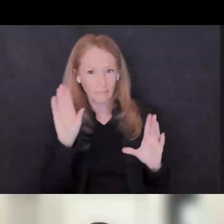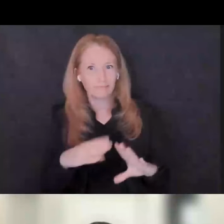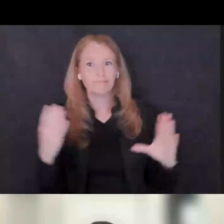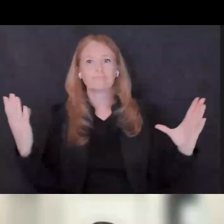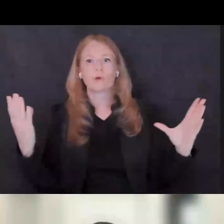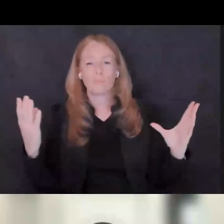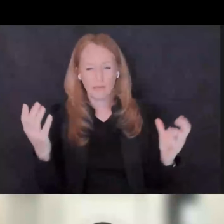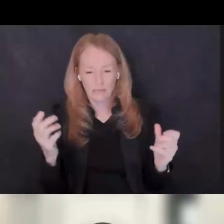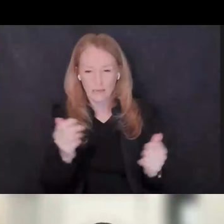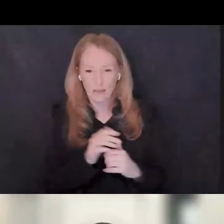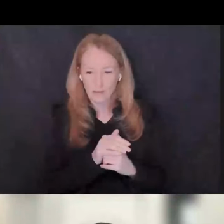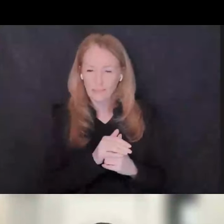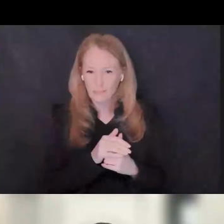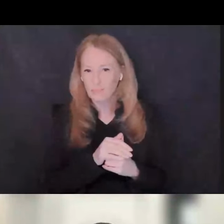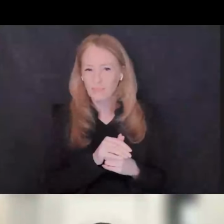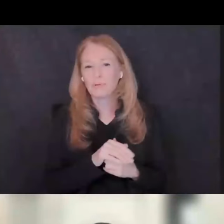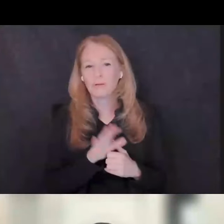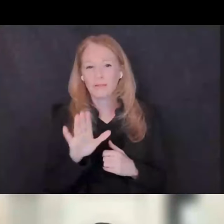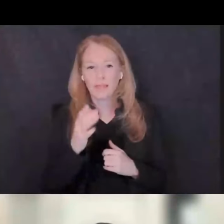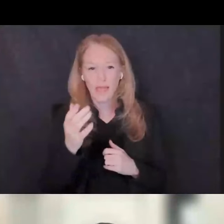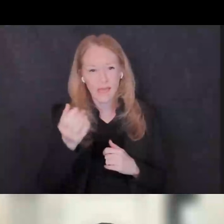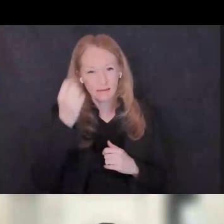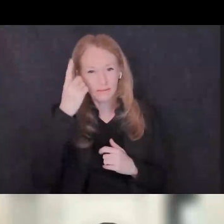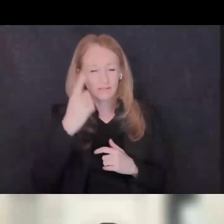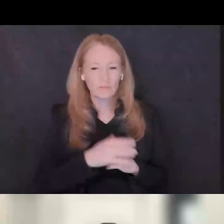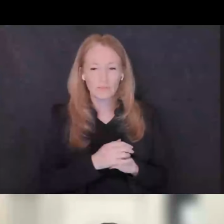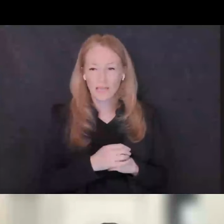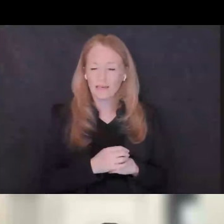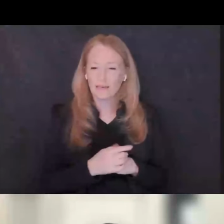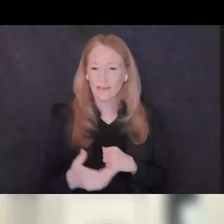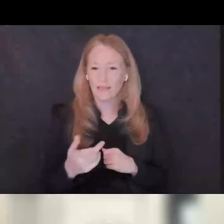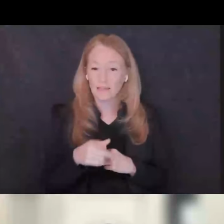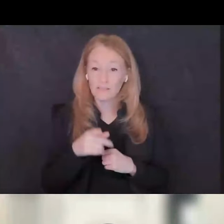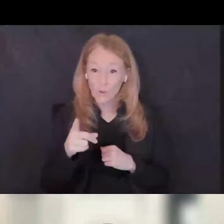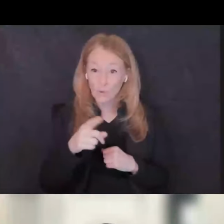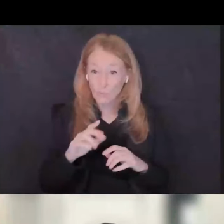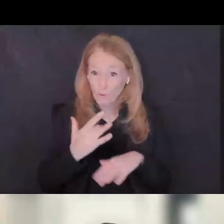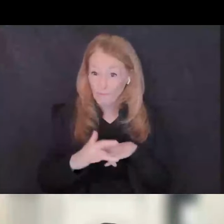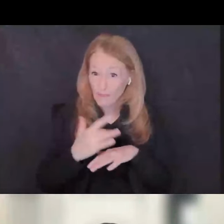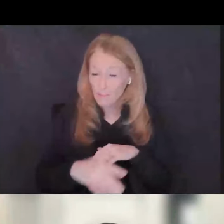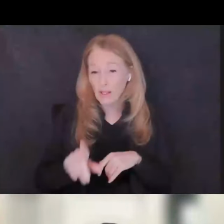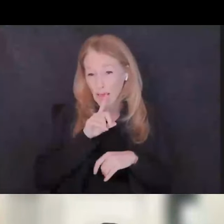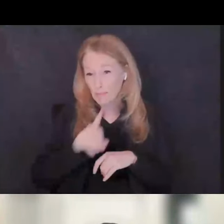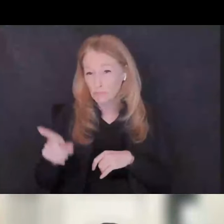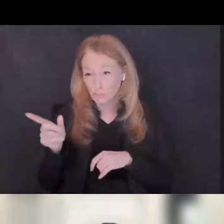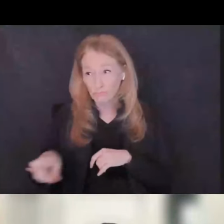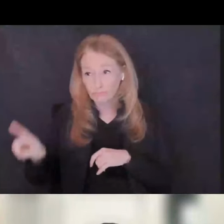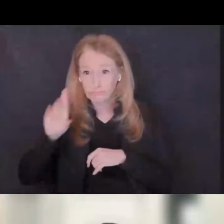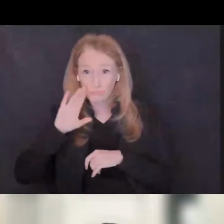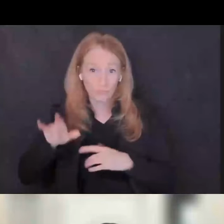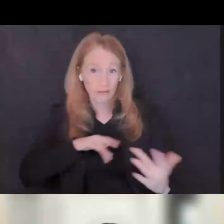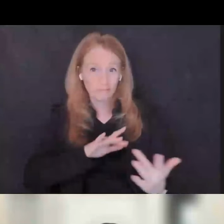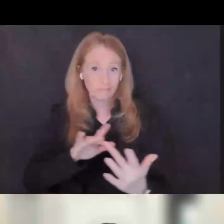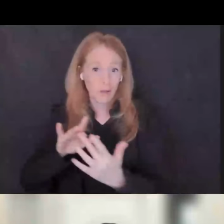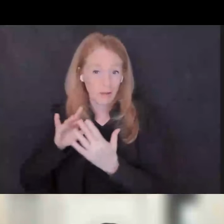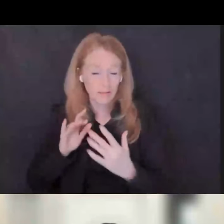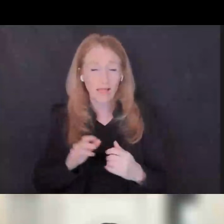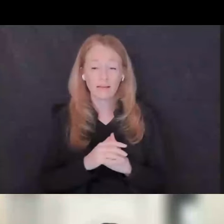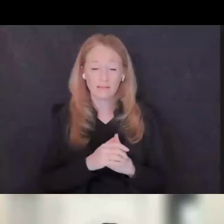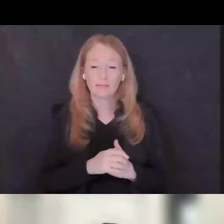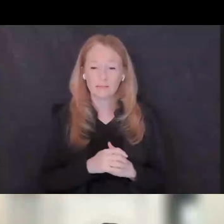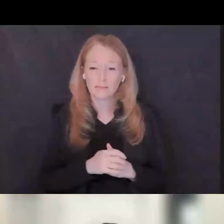made yourself available, I'm sure you will be getting a lot of responses here. It's so important an element to really discuss